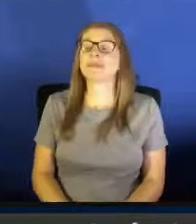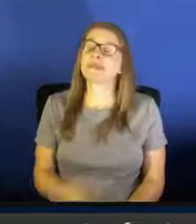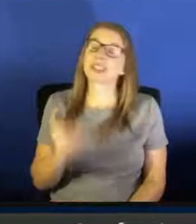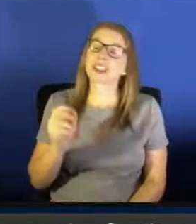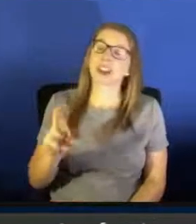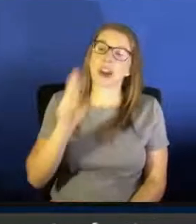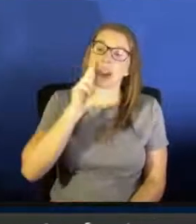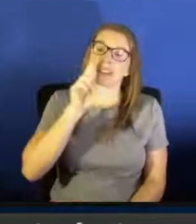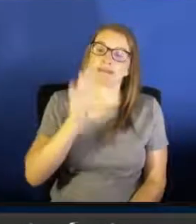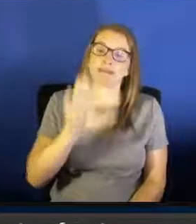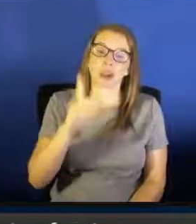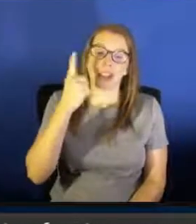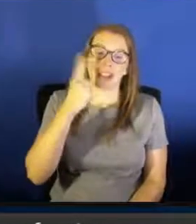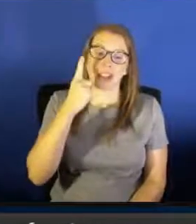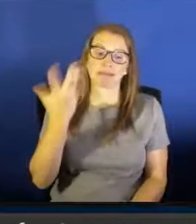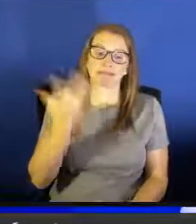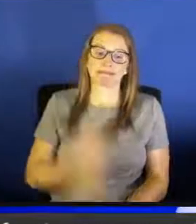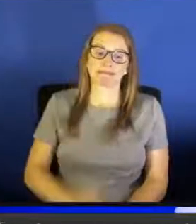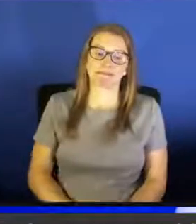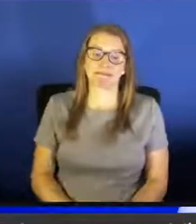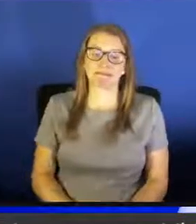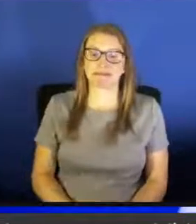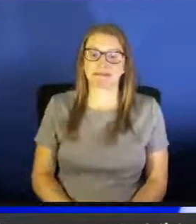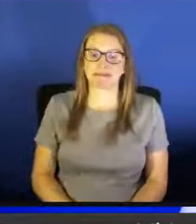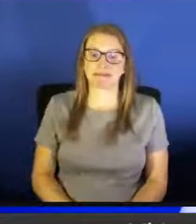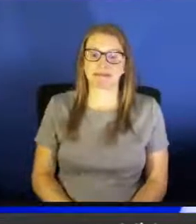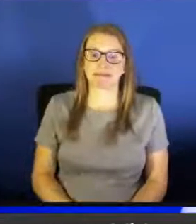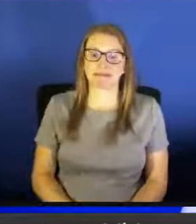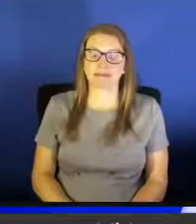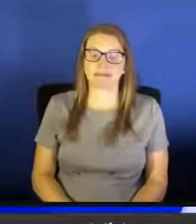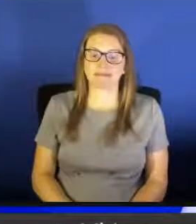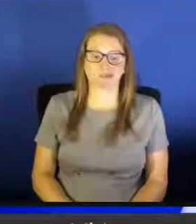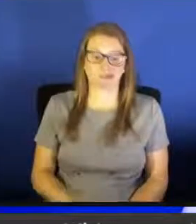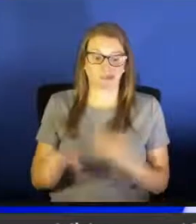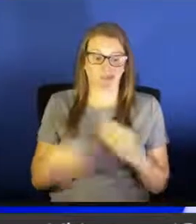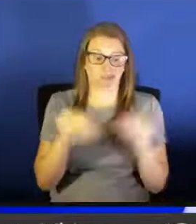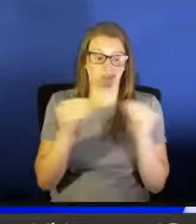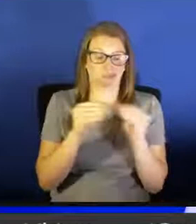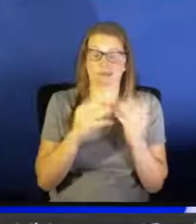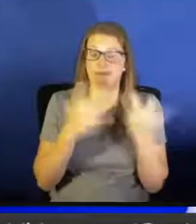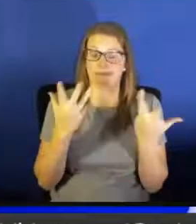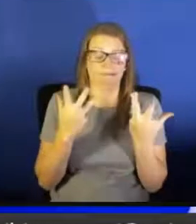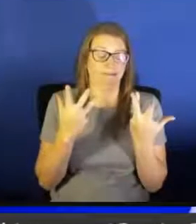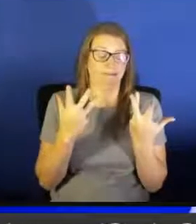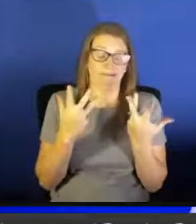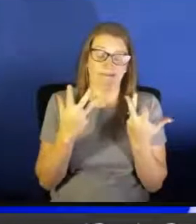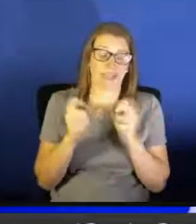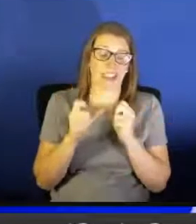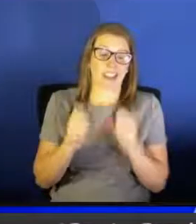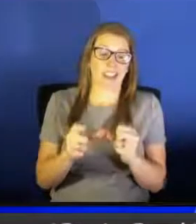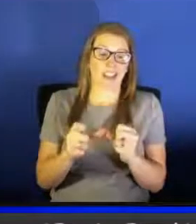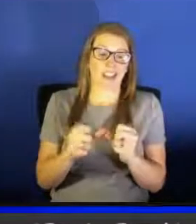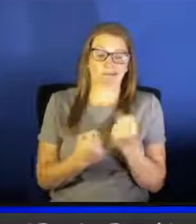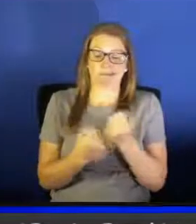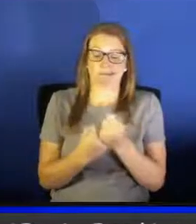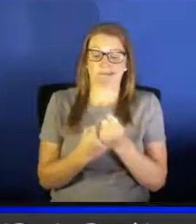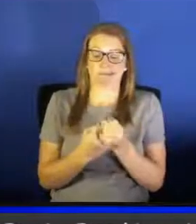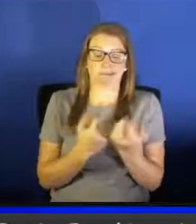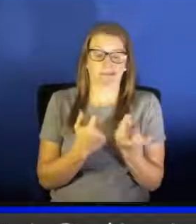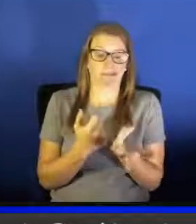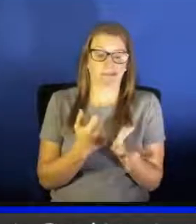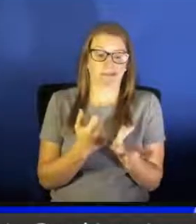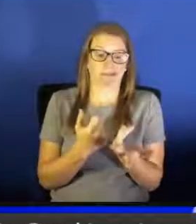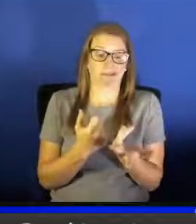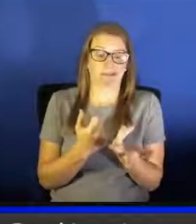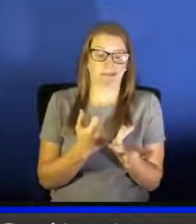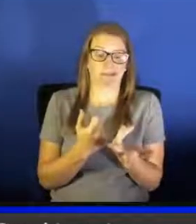thoughts on this topic, so important. I don't think there's anything to do other than continue to endorse and just echo what our guest said. Absolutely, I was thinking the same thing about quality